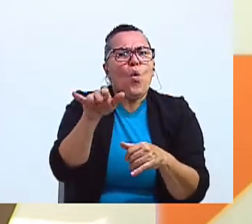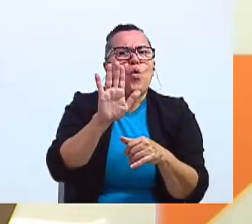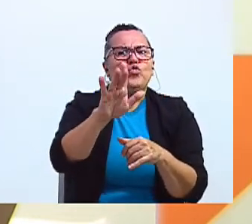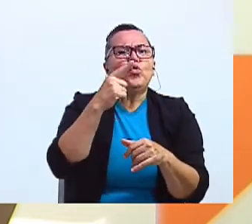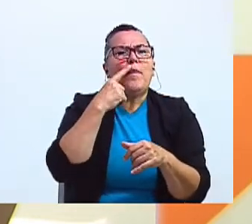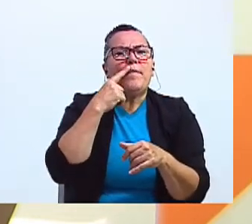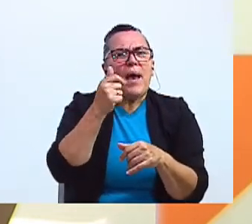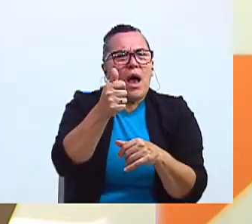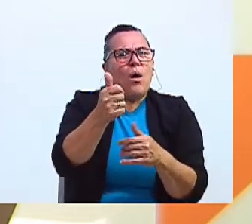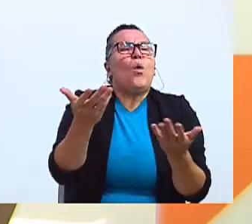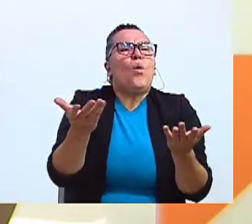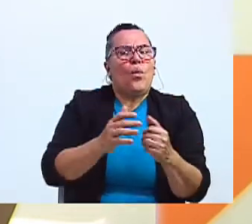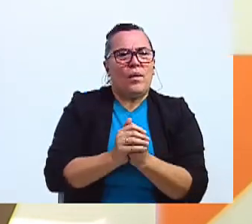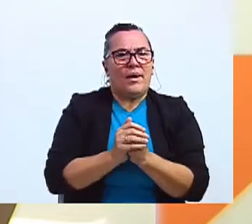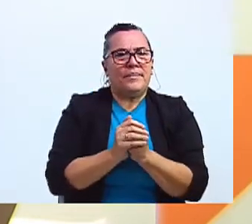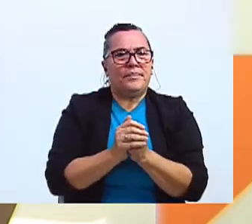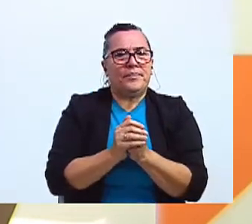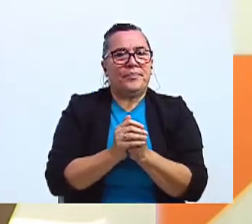dad?